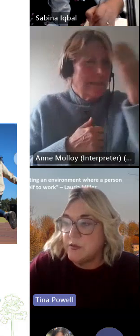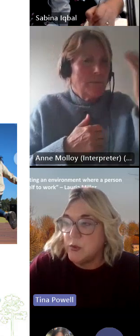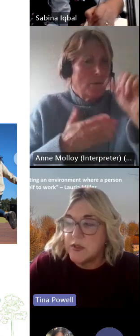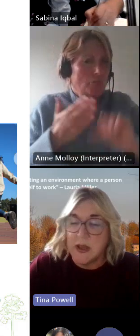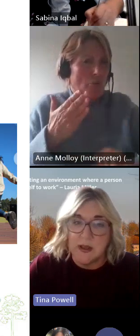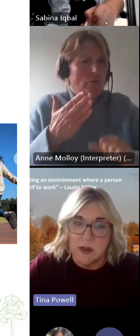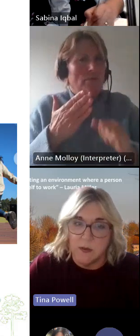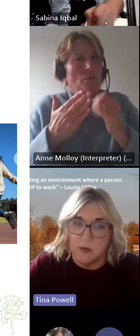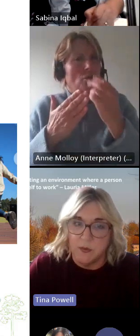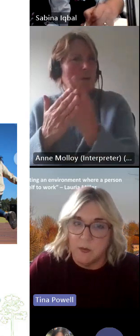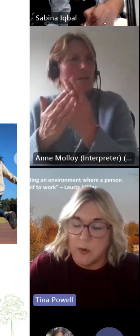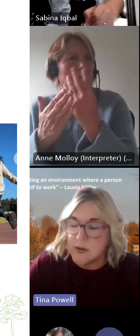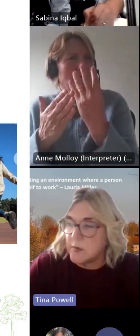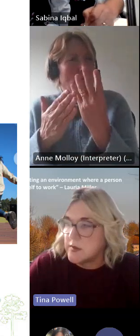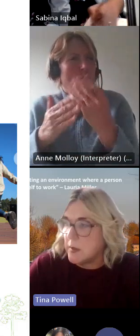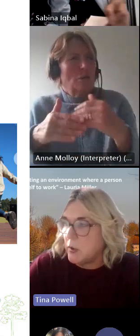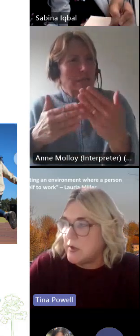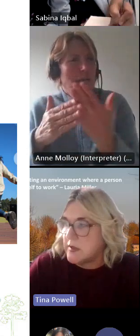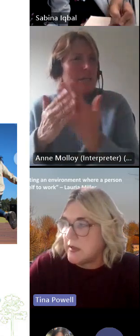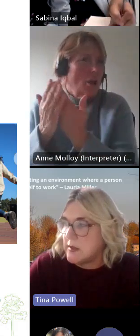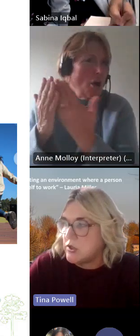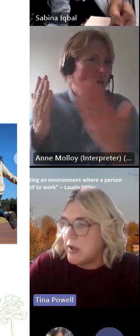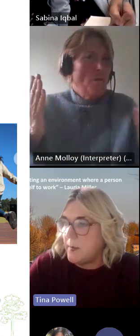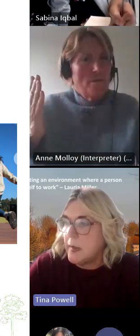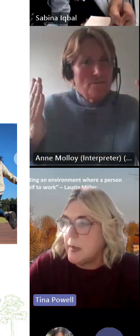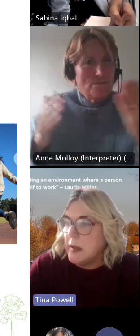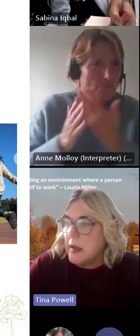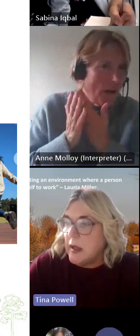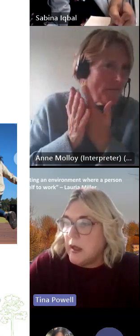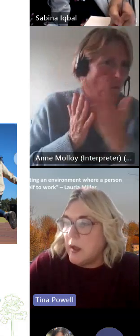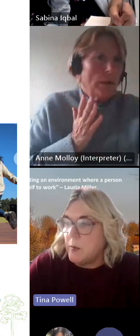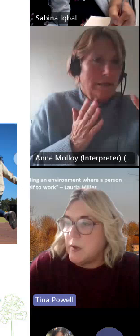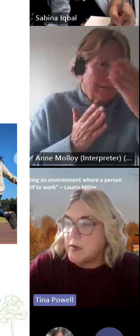of 24 days over the 5 weeks of the summer holidays this year.